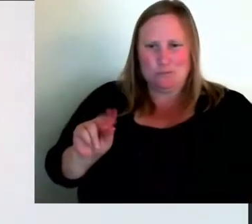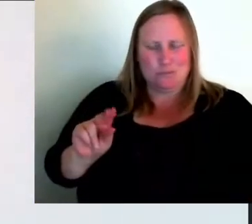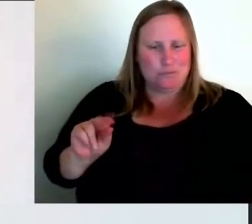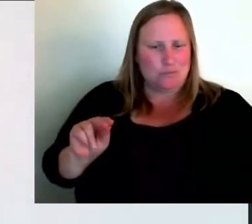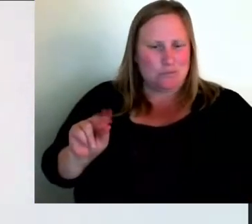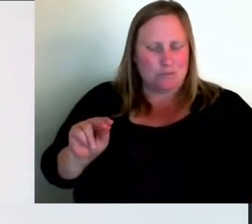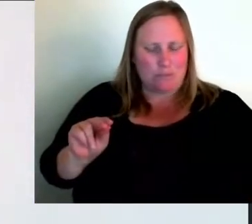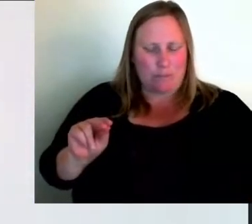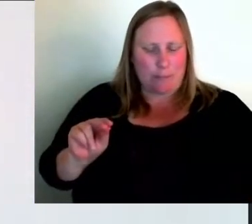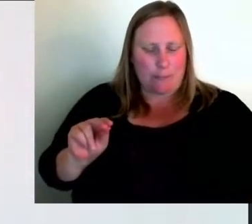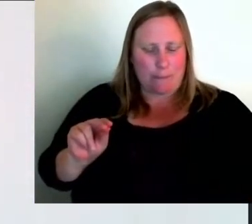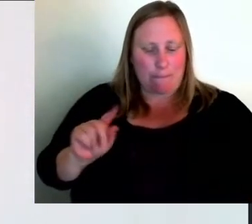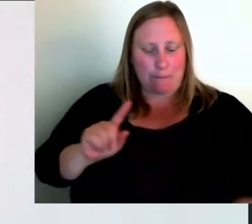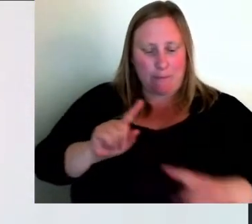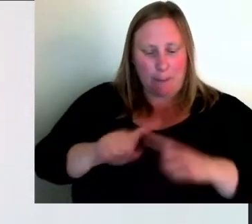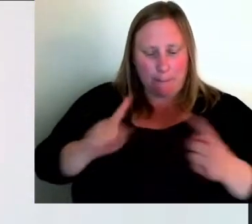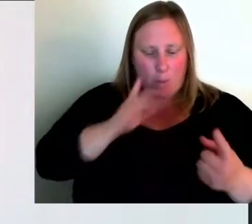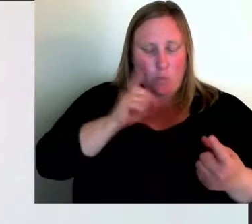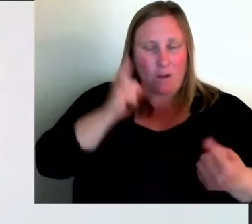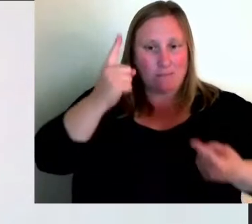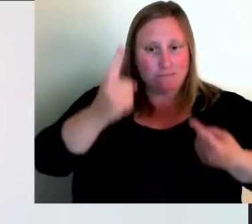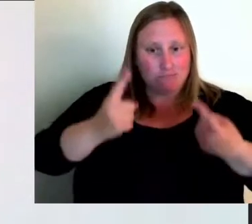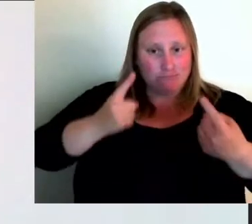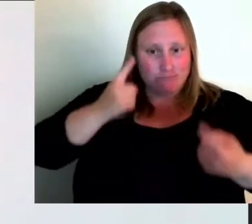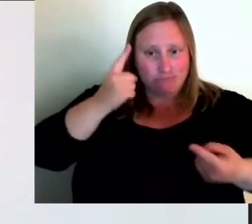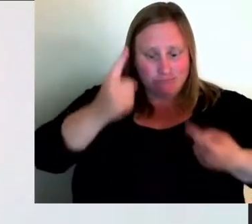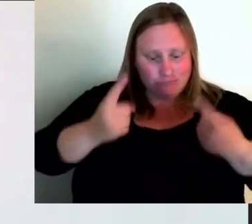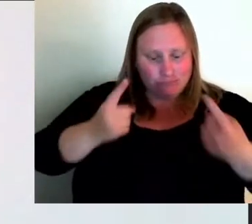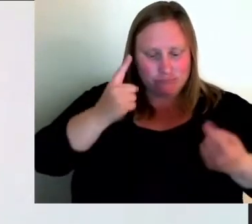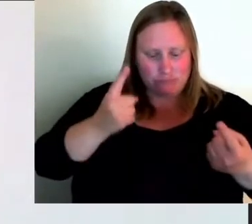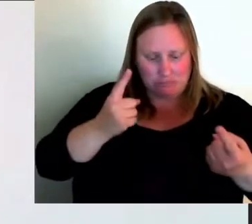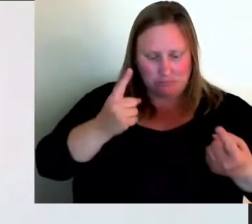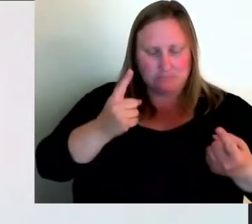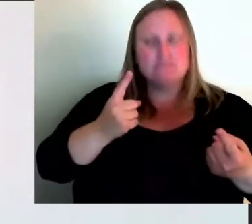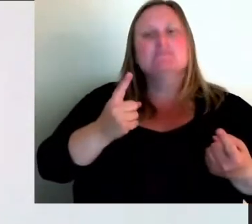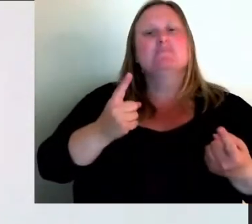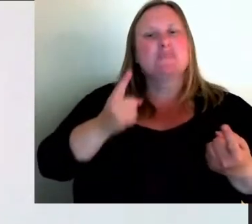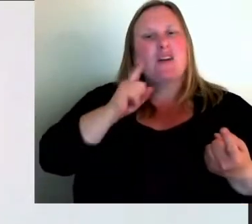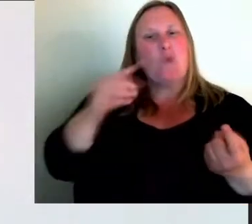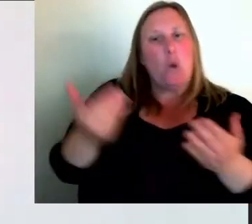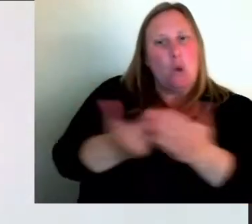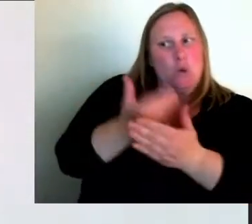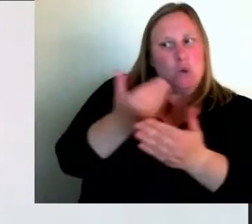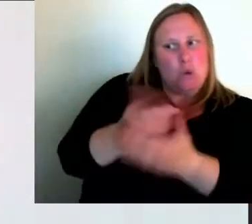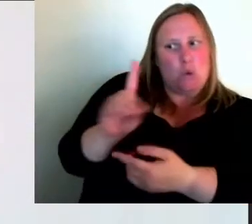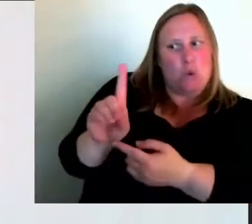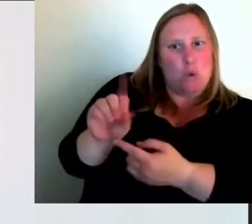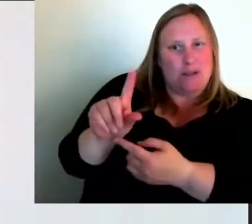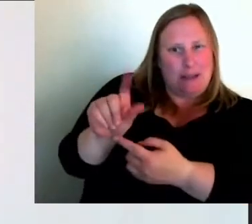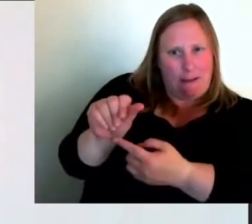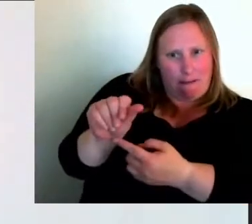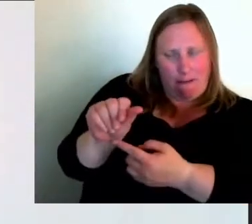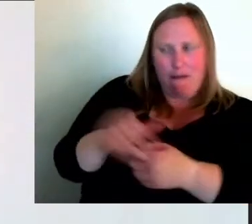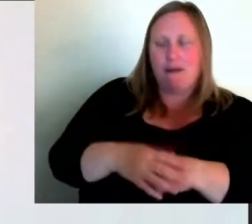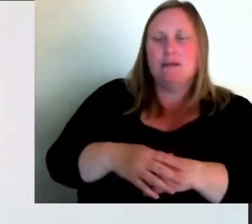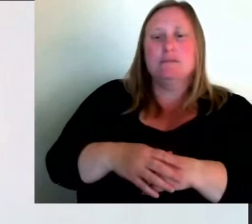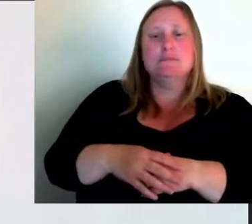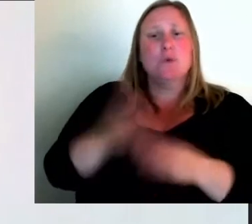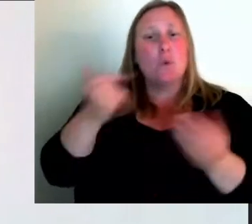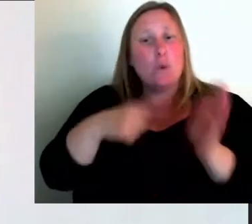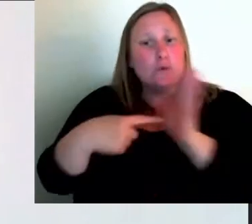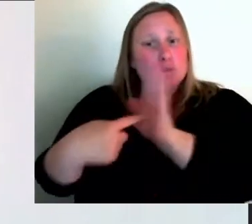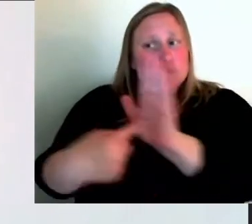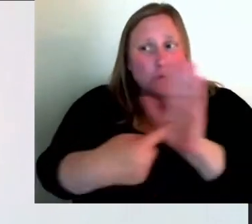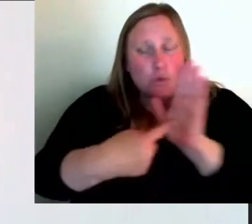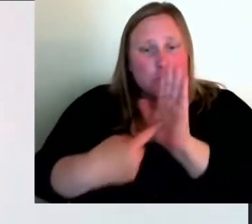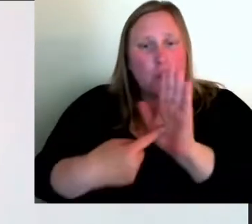we, can take into consideration as we are hearing requests for new types of data. We're always looking to be telling the best picture of the pandemic